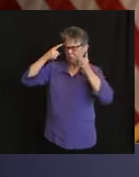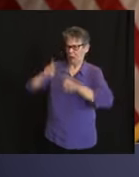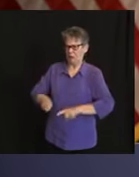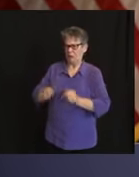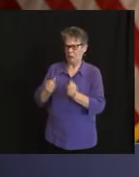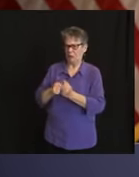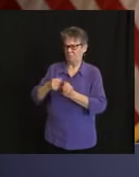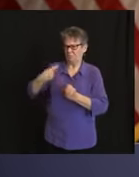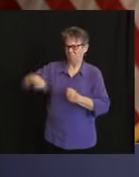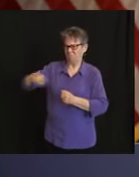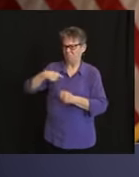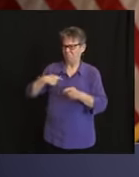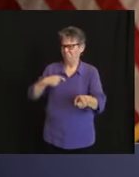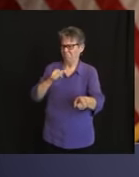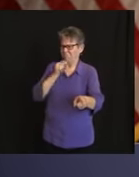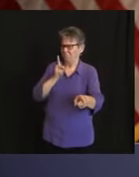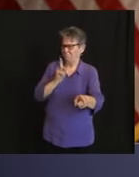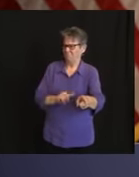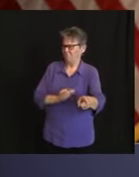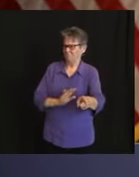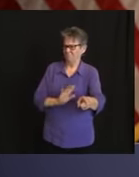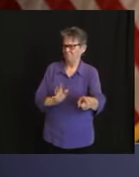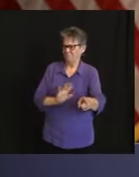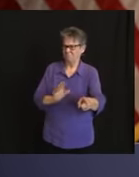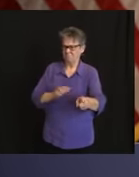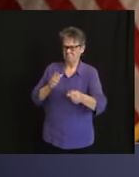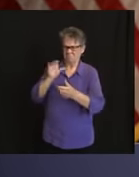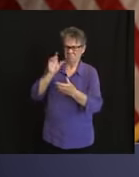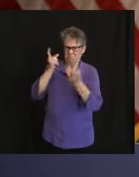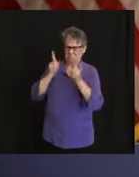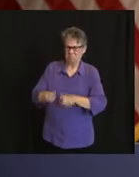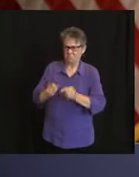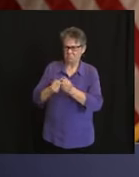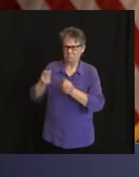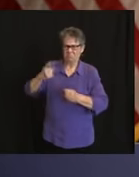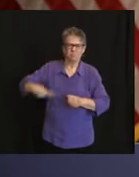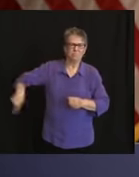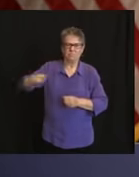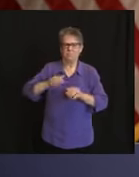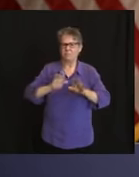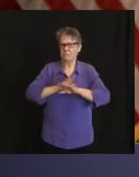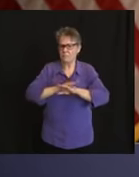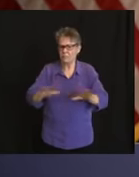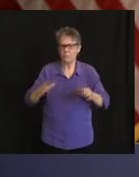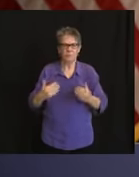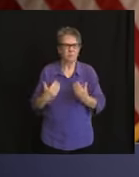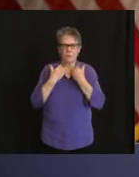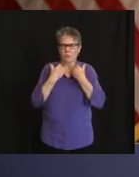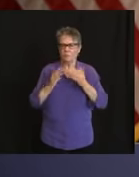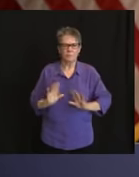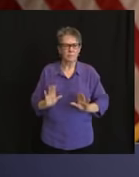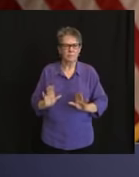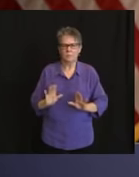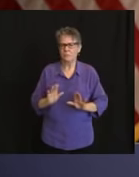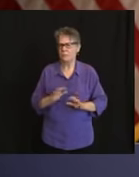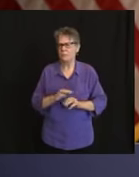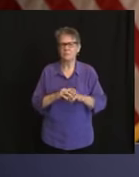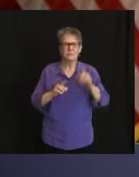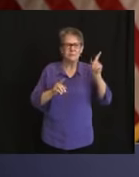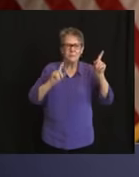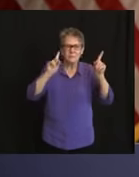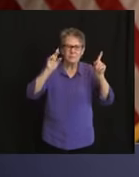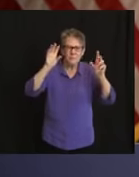going to continue to serve folks who are unemployed, small businesses that are bust, folks who are sick or, God forbid, dying,